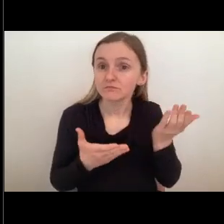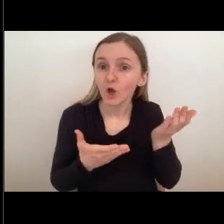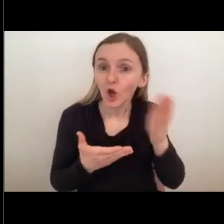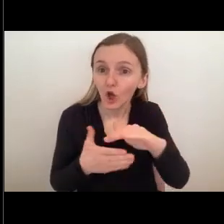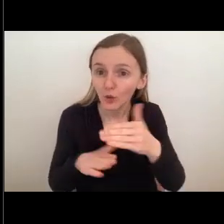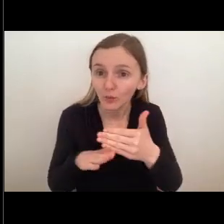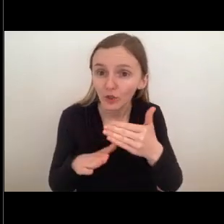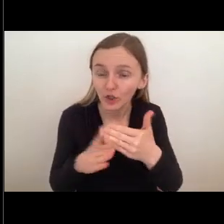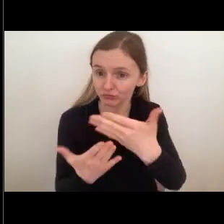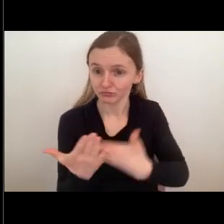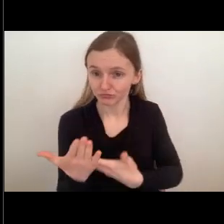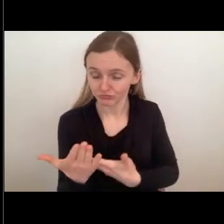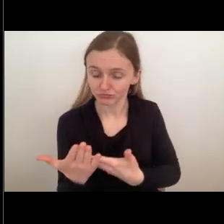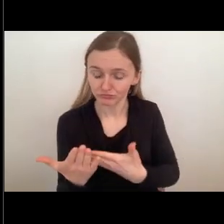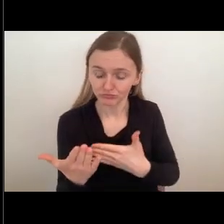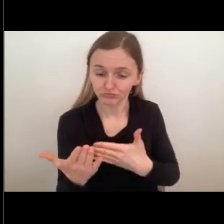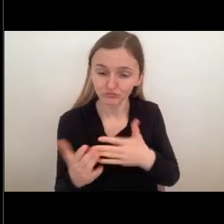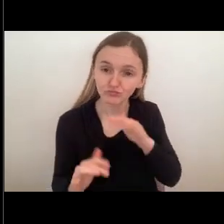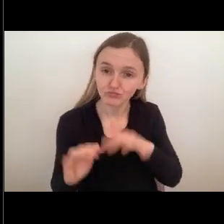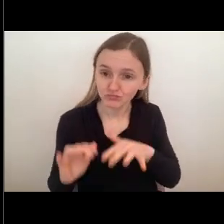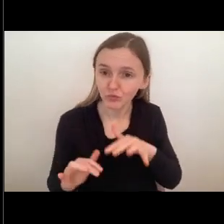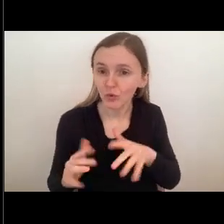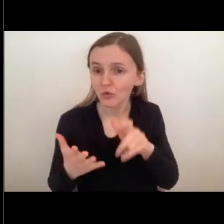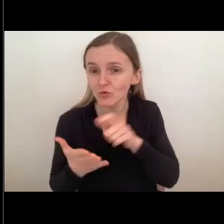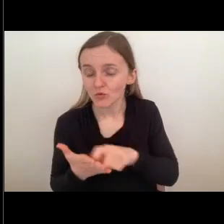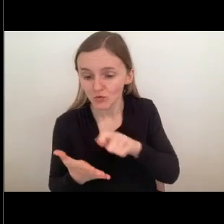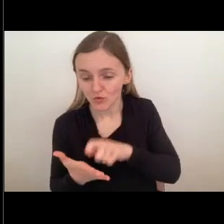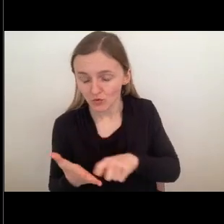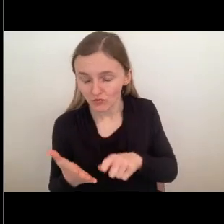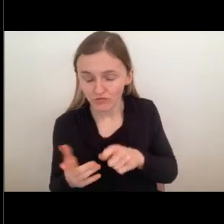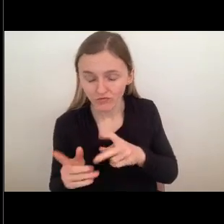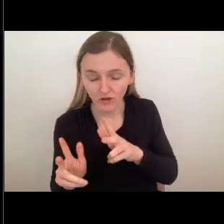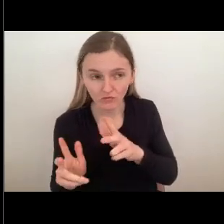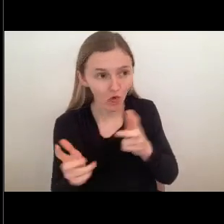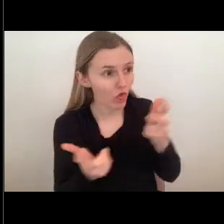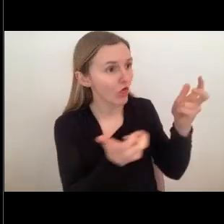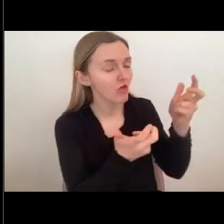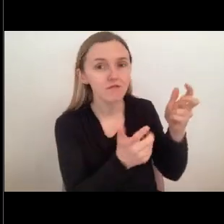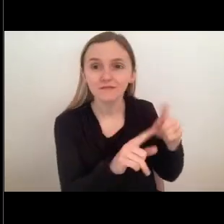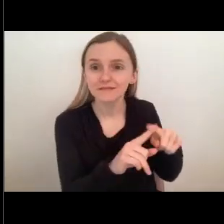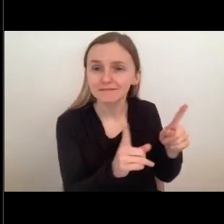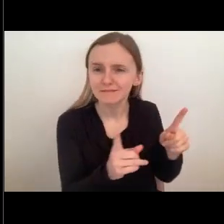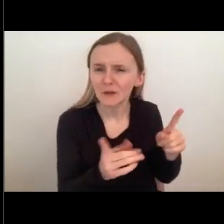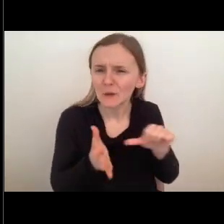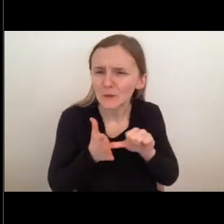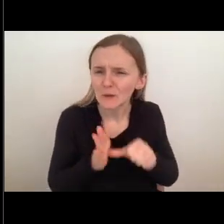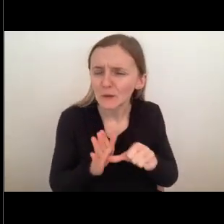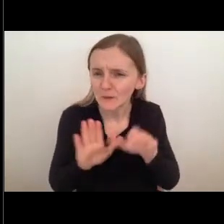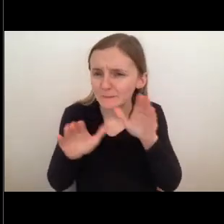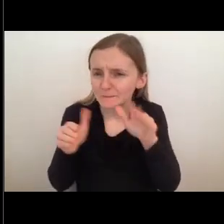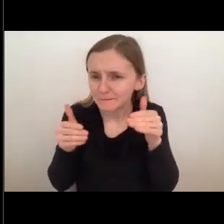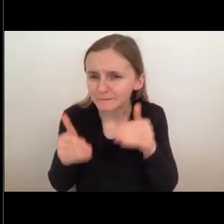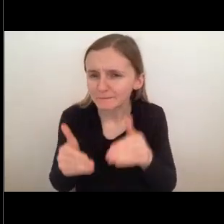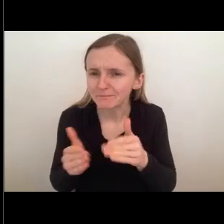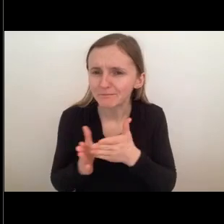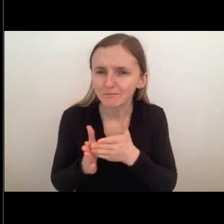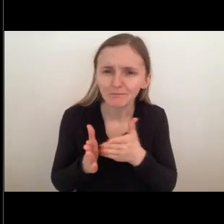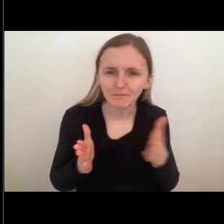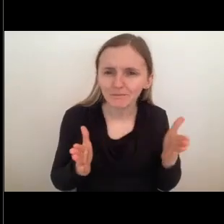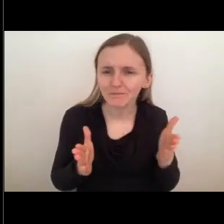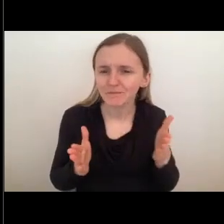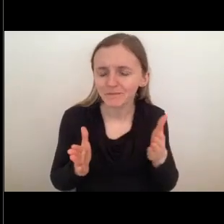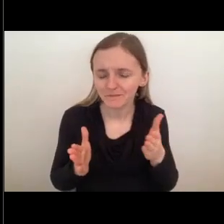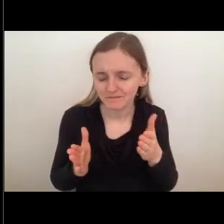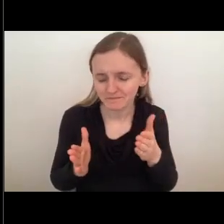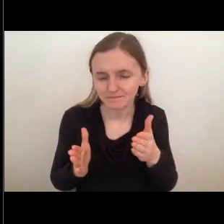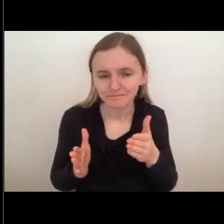and then again just get easily distracted, find it really difficult to spend longer periods of time doing those